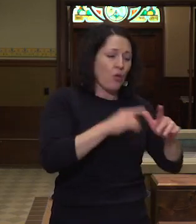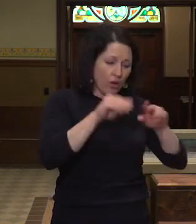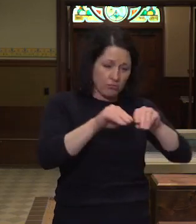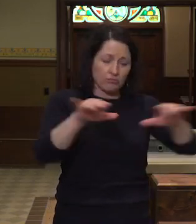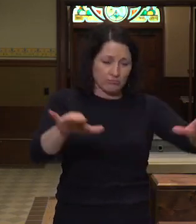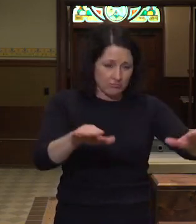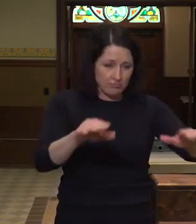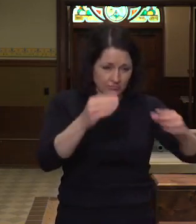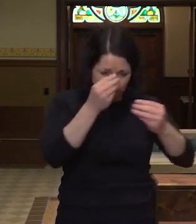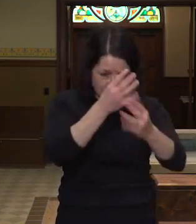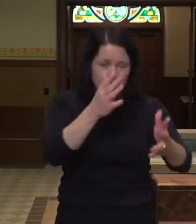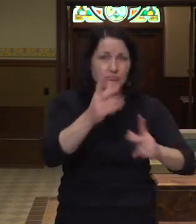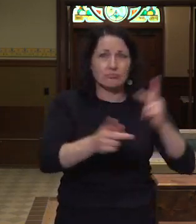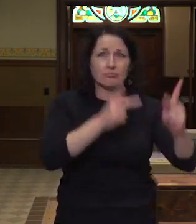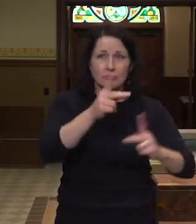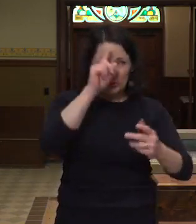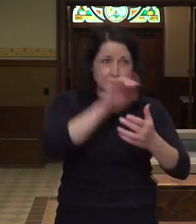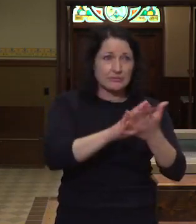Thank you, Joe.